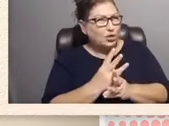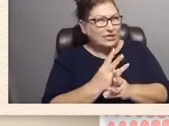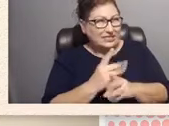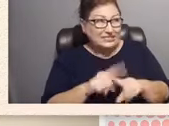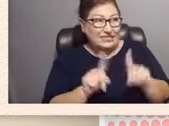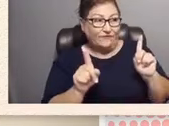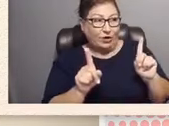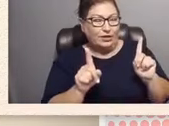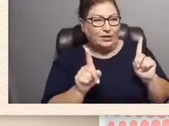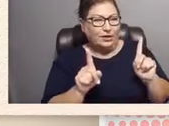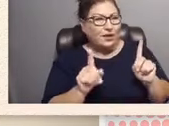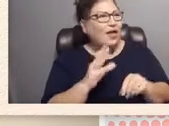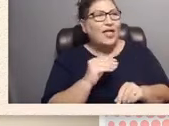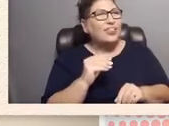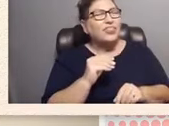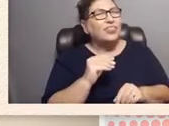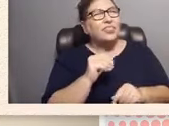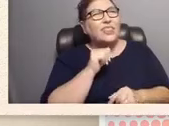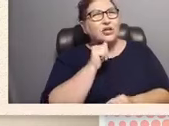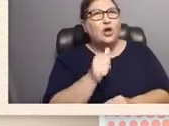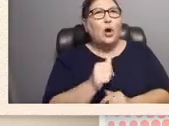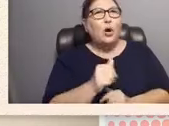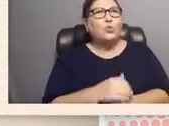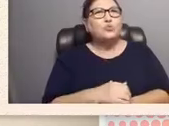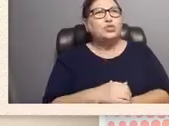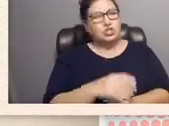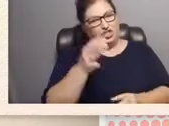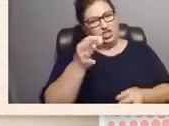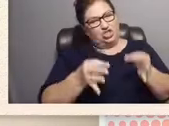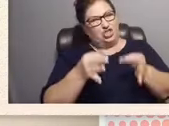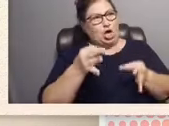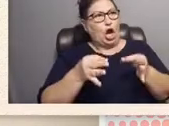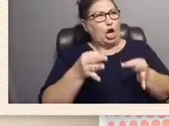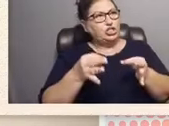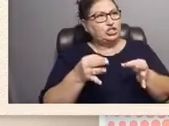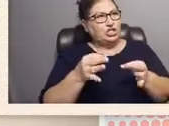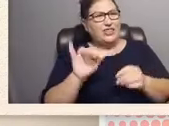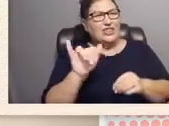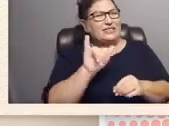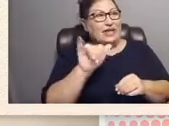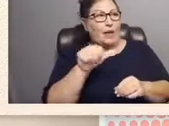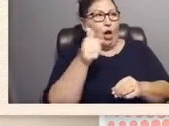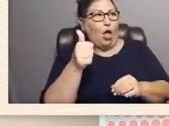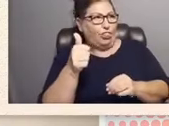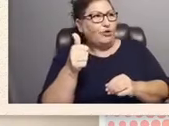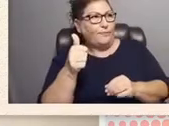they don't necessarily judge the same way that others would,